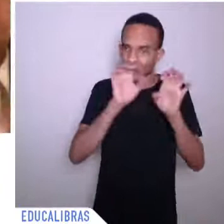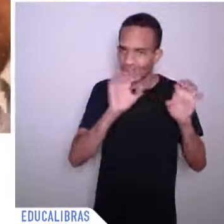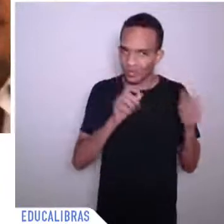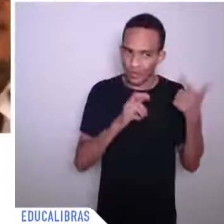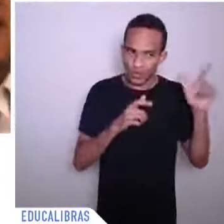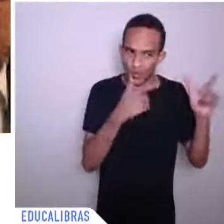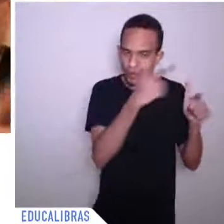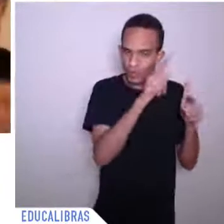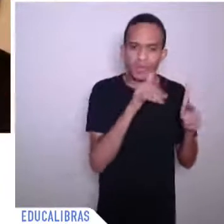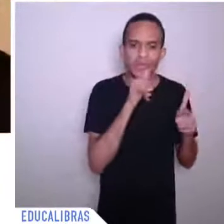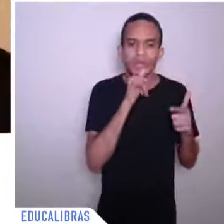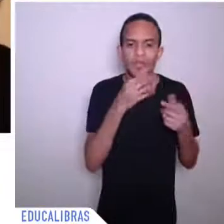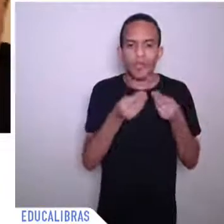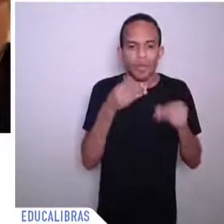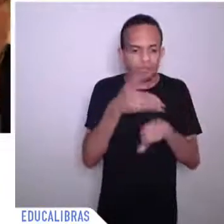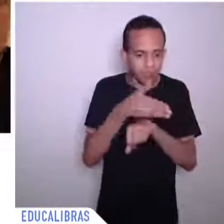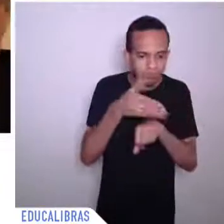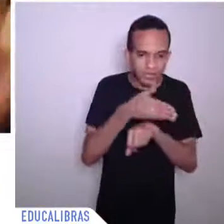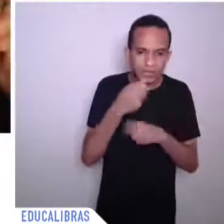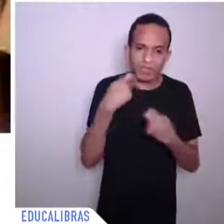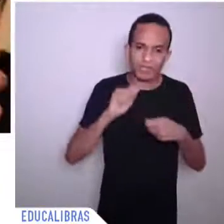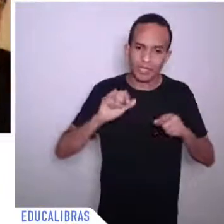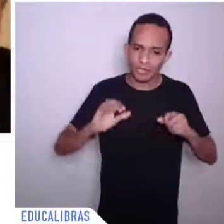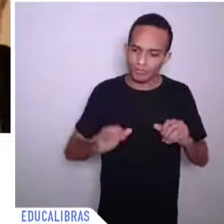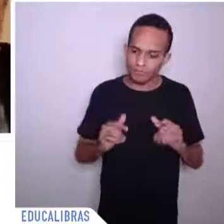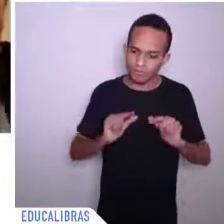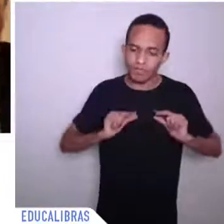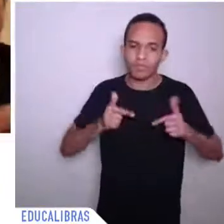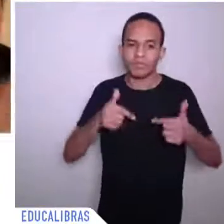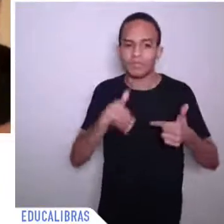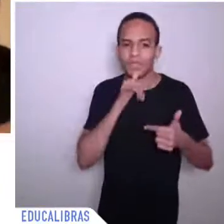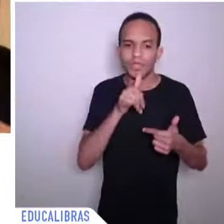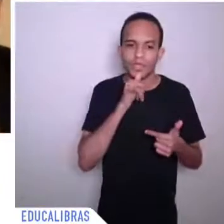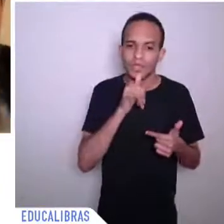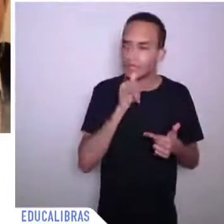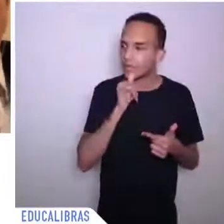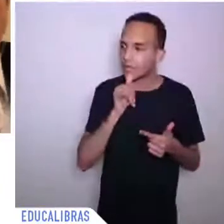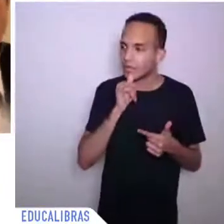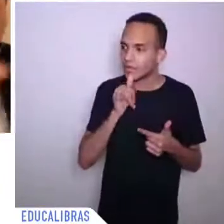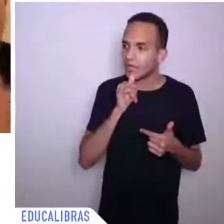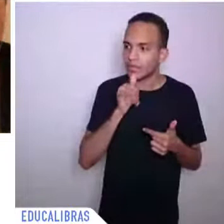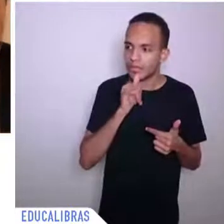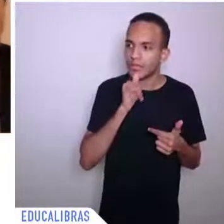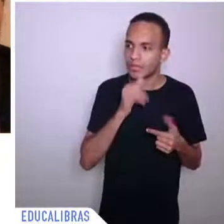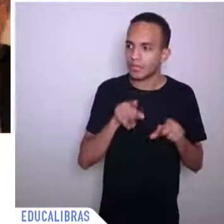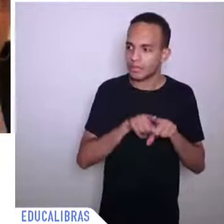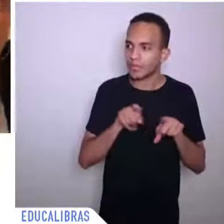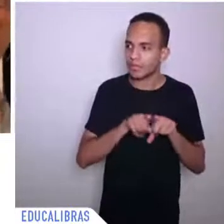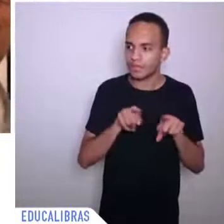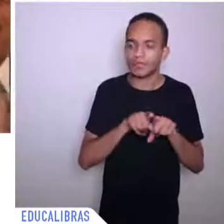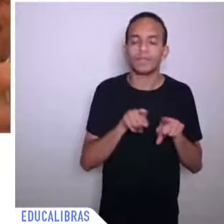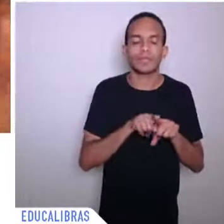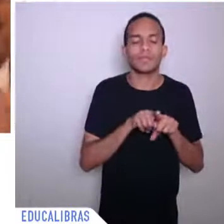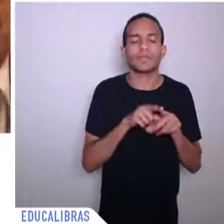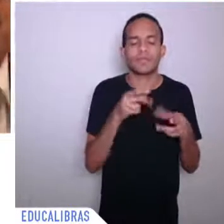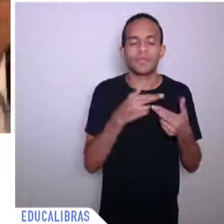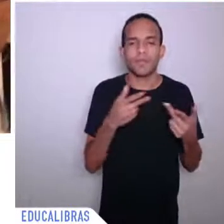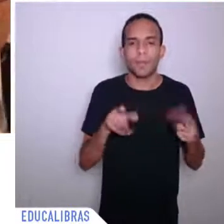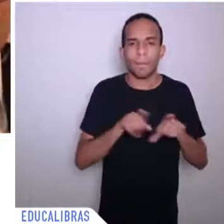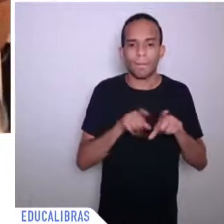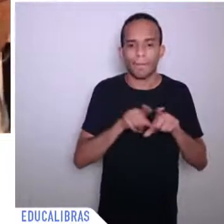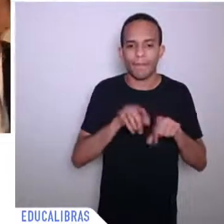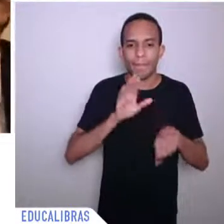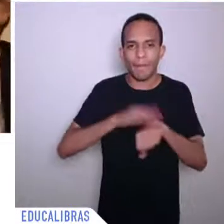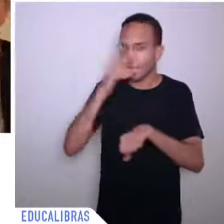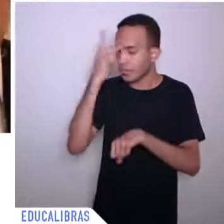for middle class, for example, they were feeling they were getting poorer, and the poorer was getting richer, and this was causing a